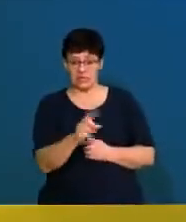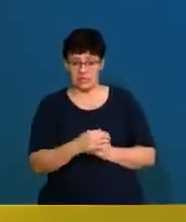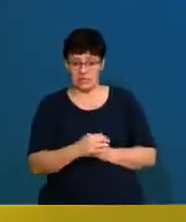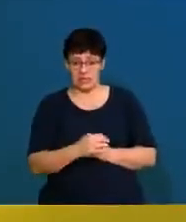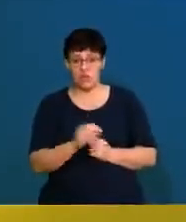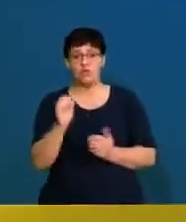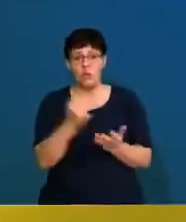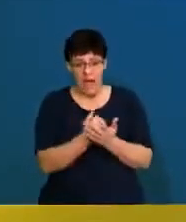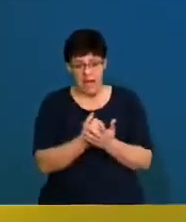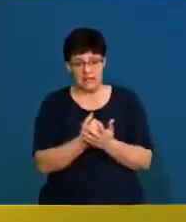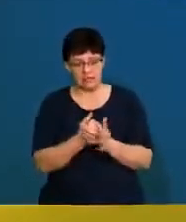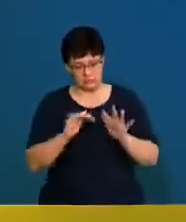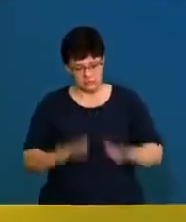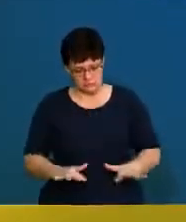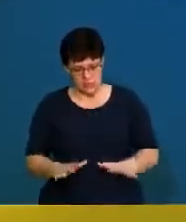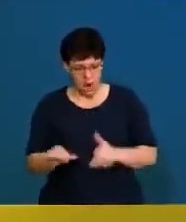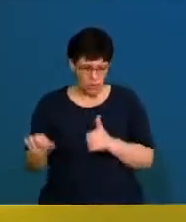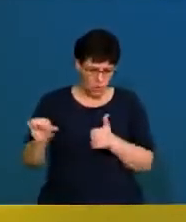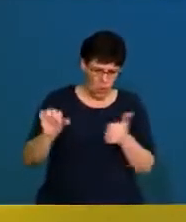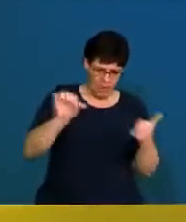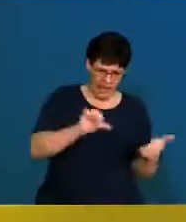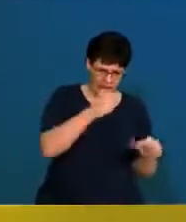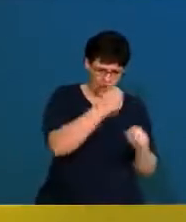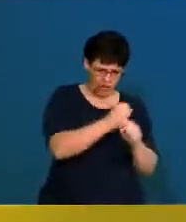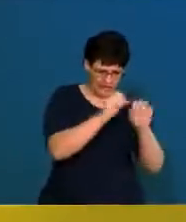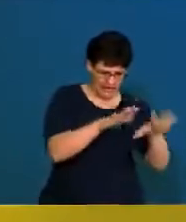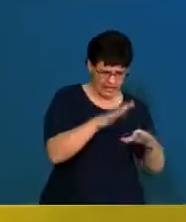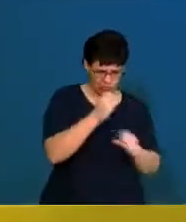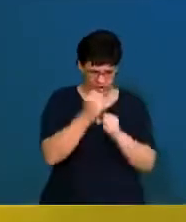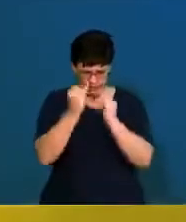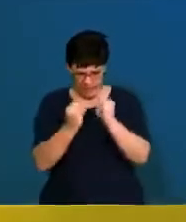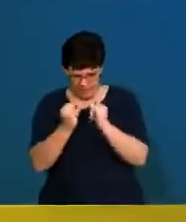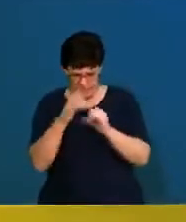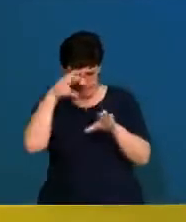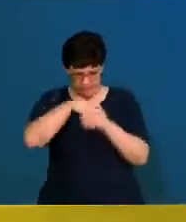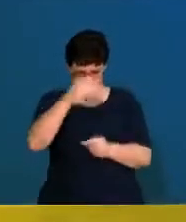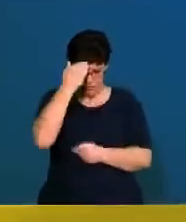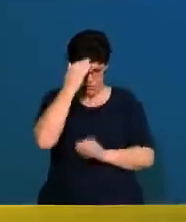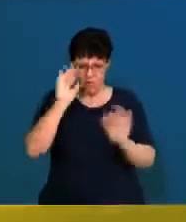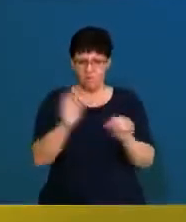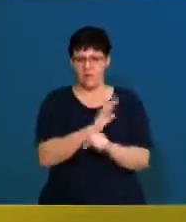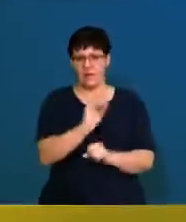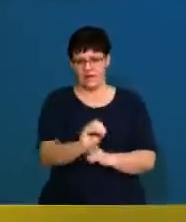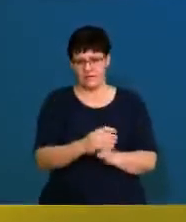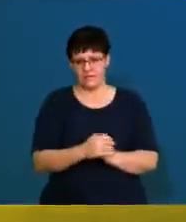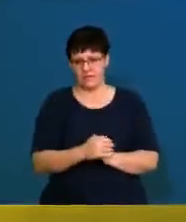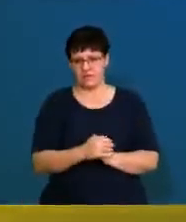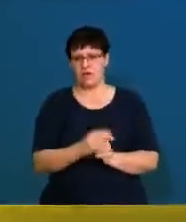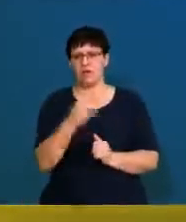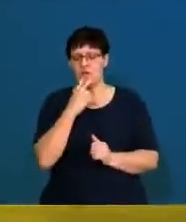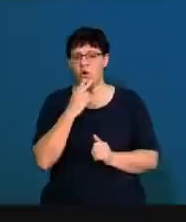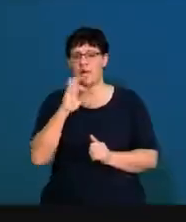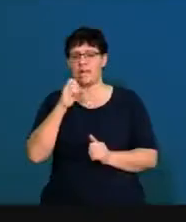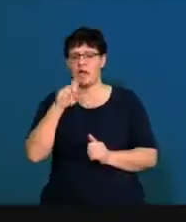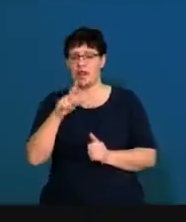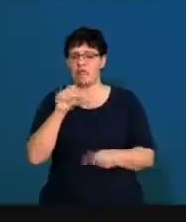need to be well-grounded. Let's go back and revise the mole concept. But this is just an example. Now, you'd use the chemical